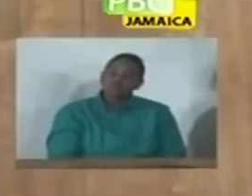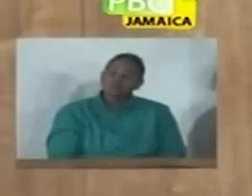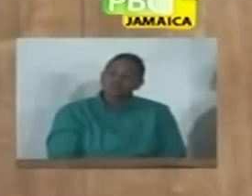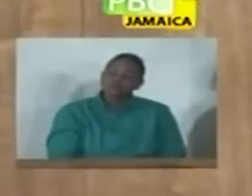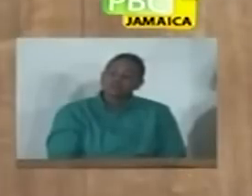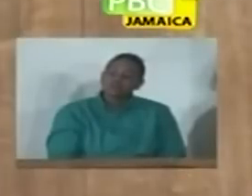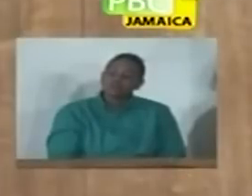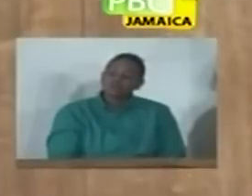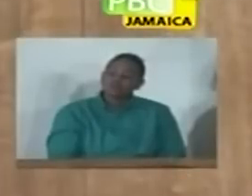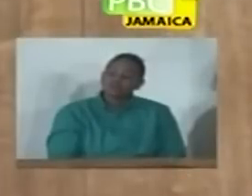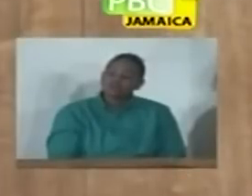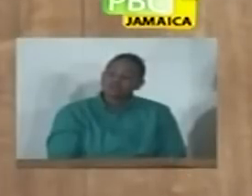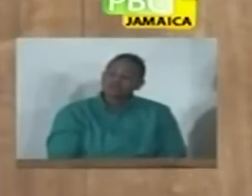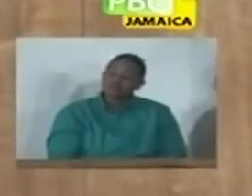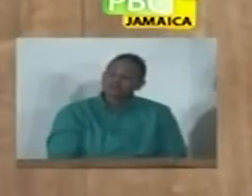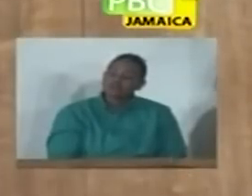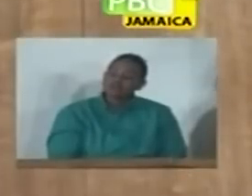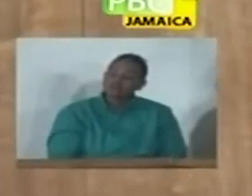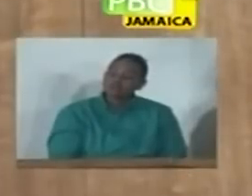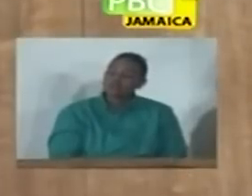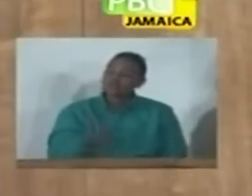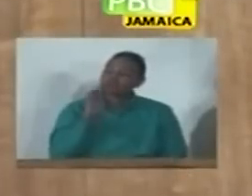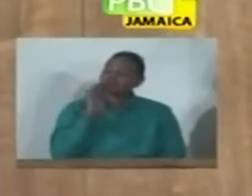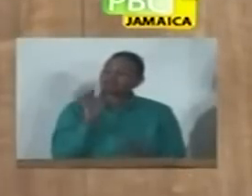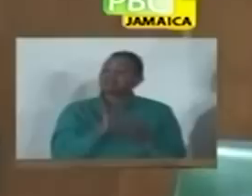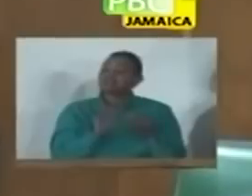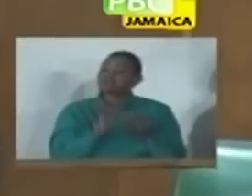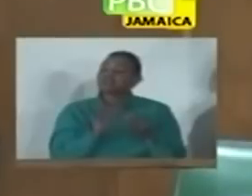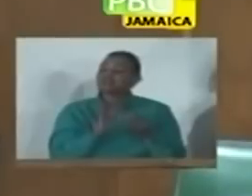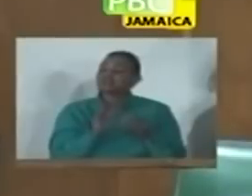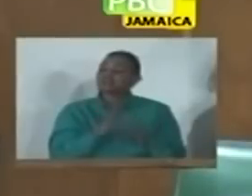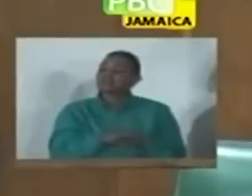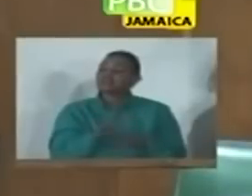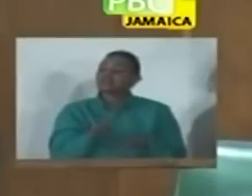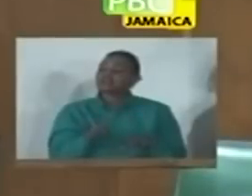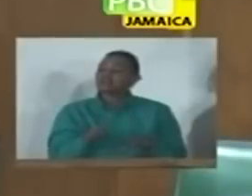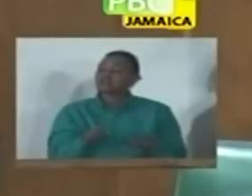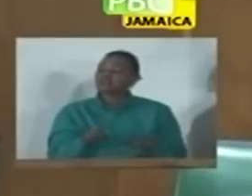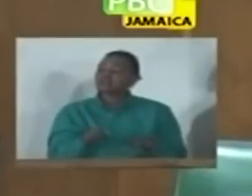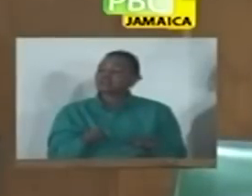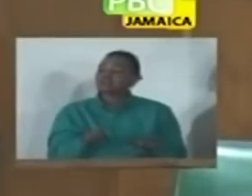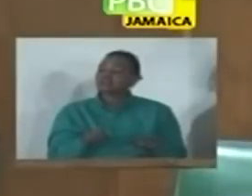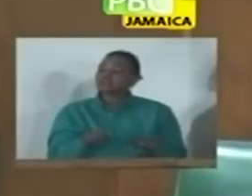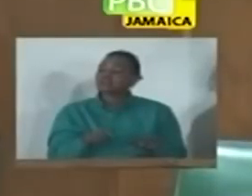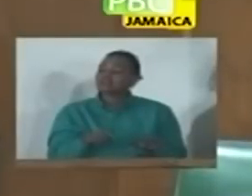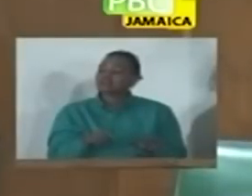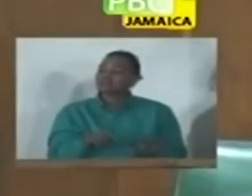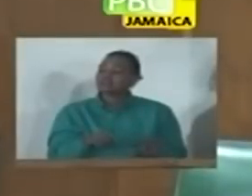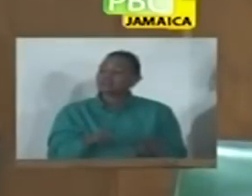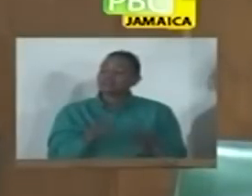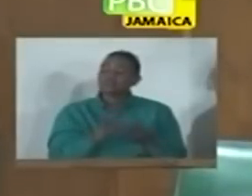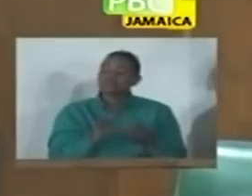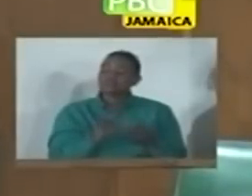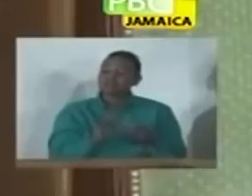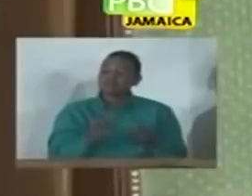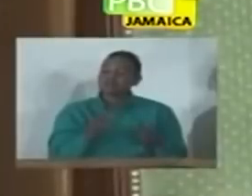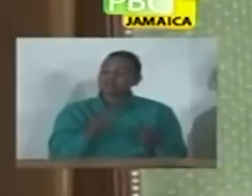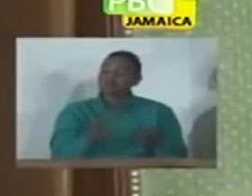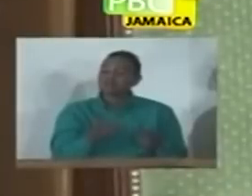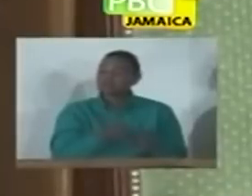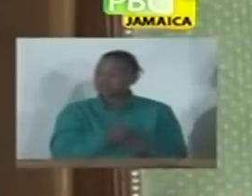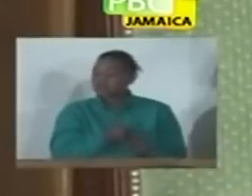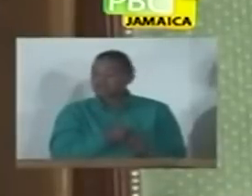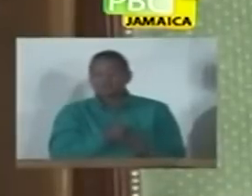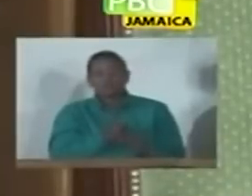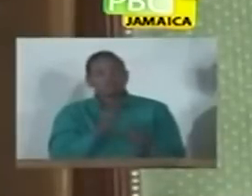No, there is a motion on the floor. Mr. President, one minute. There is a motion on the floor,